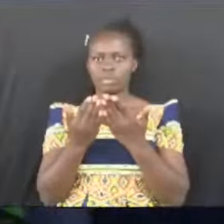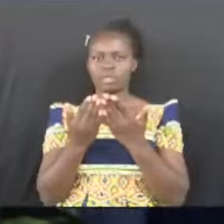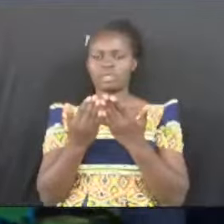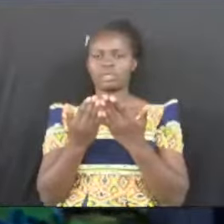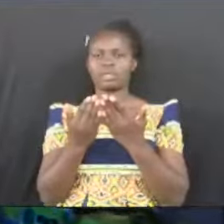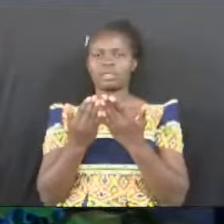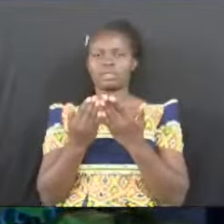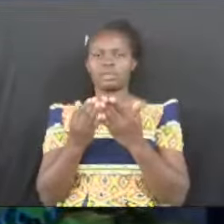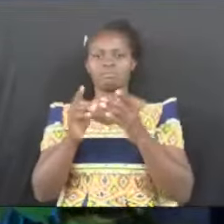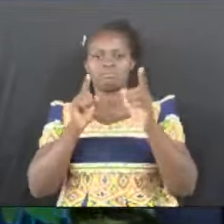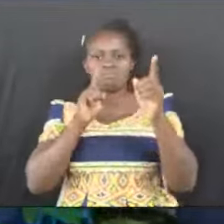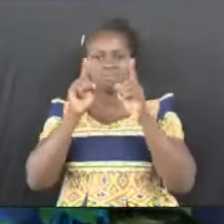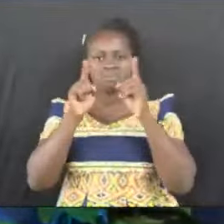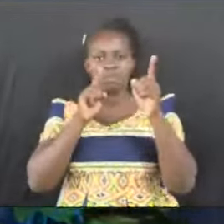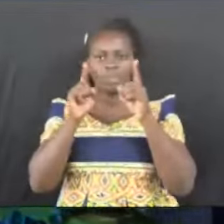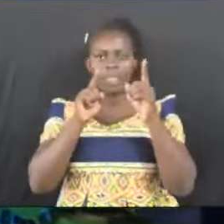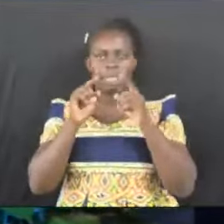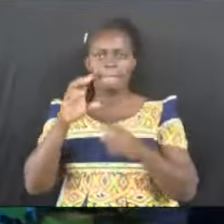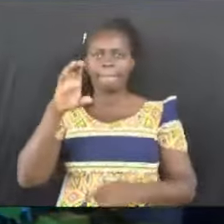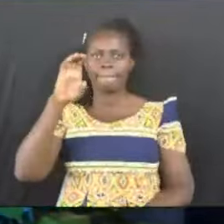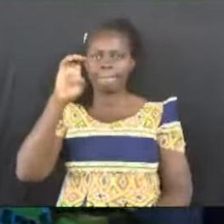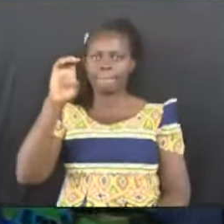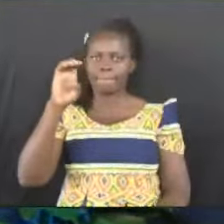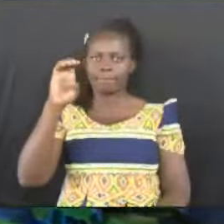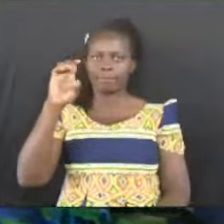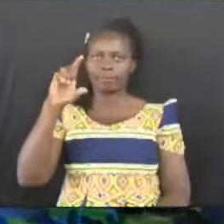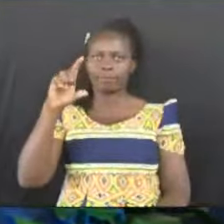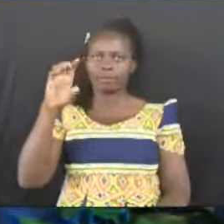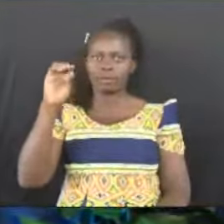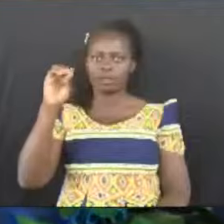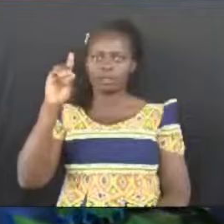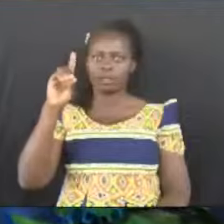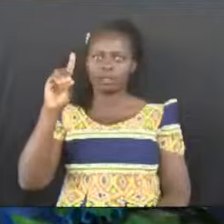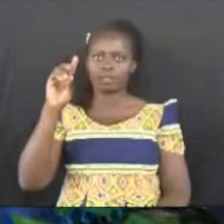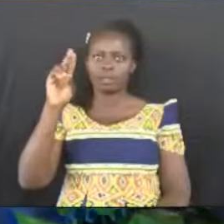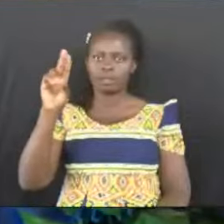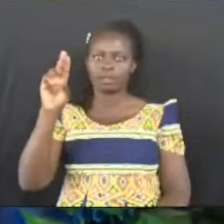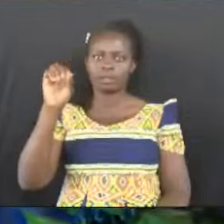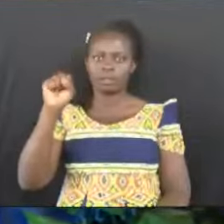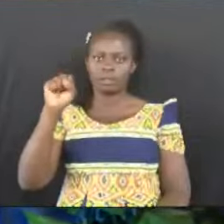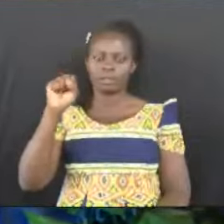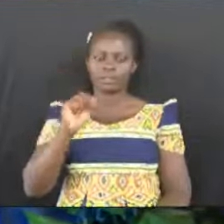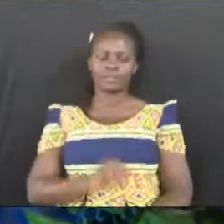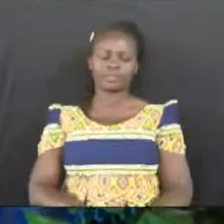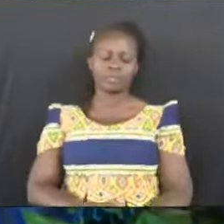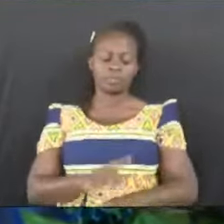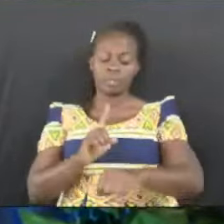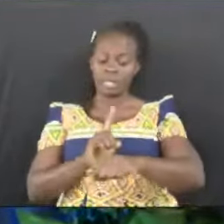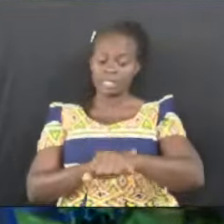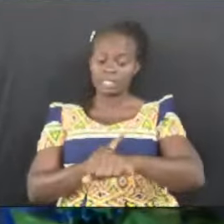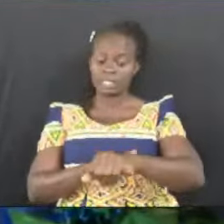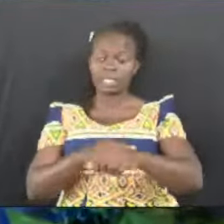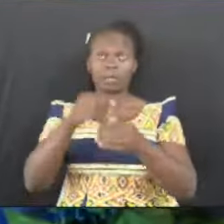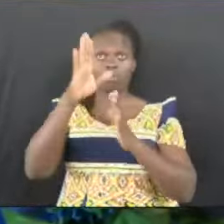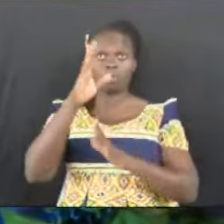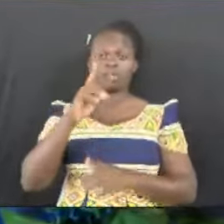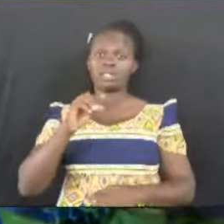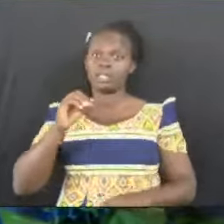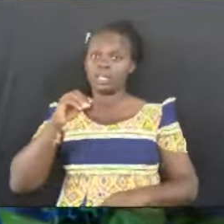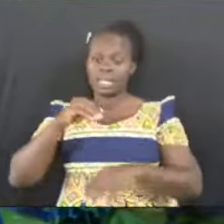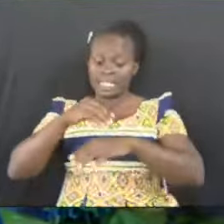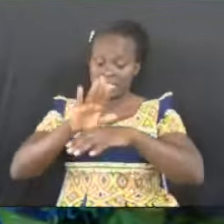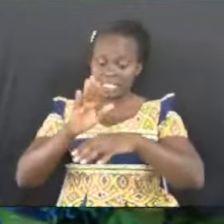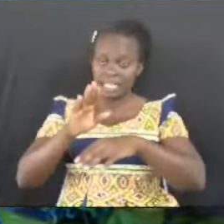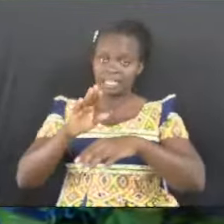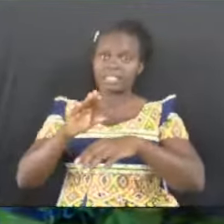tell Moses to go to tell Pharaoh to let my people go. So